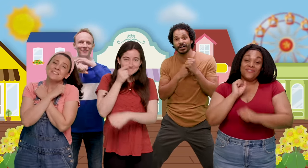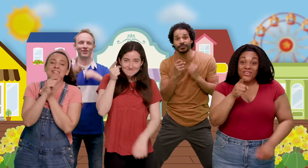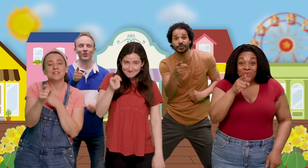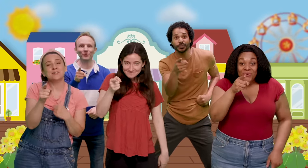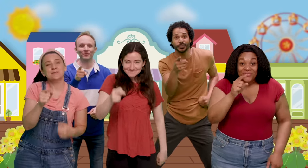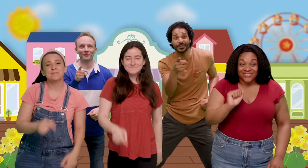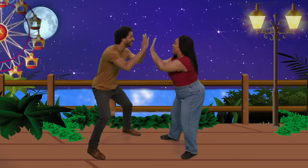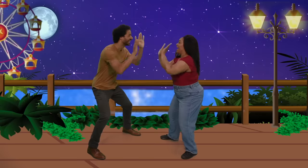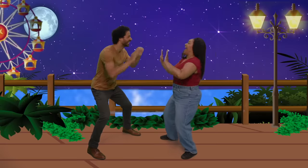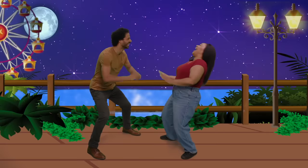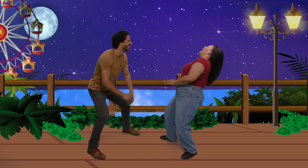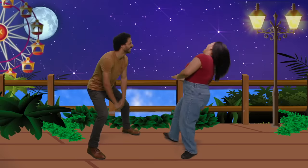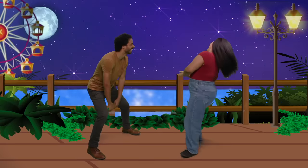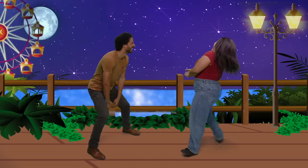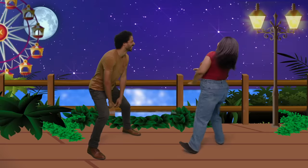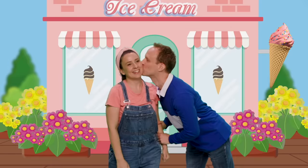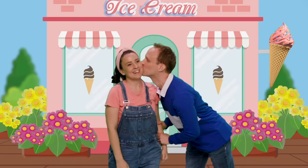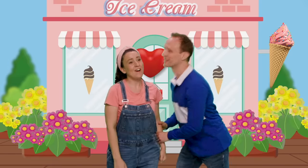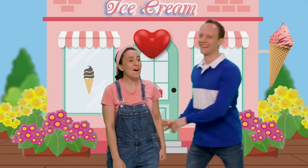love you.